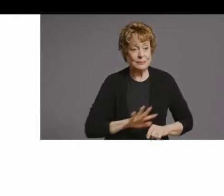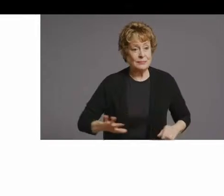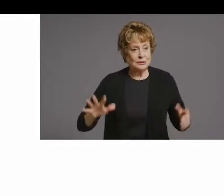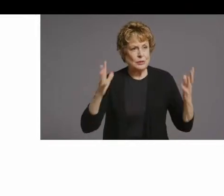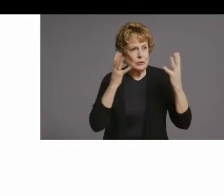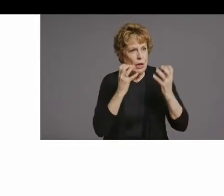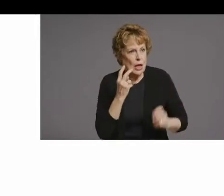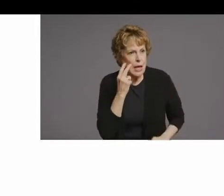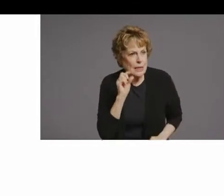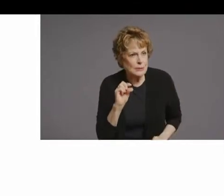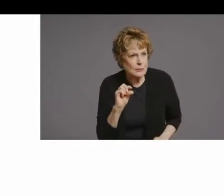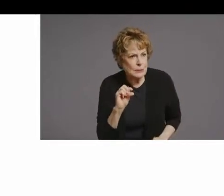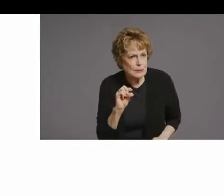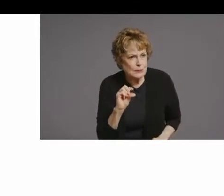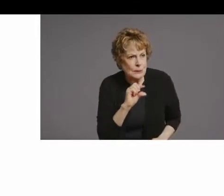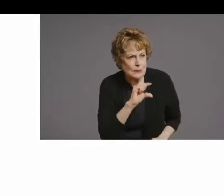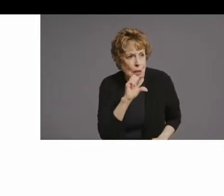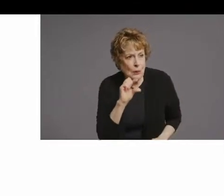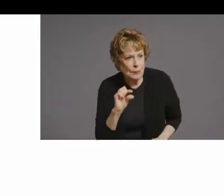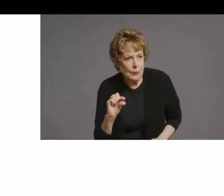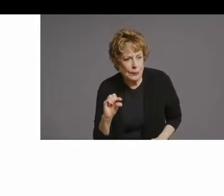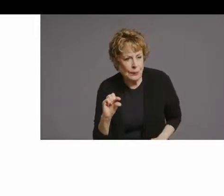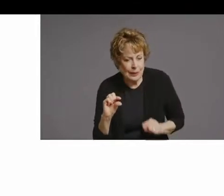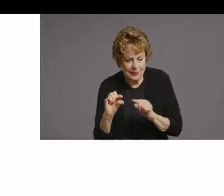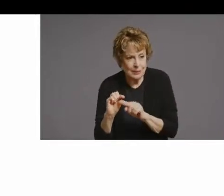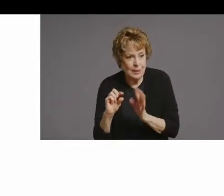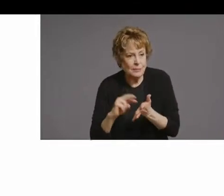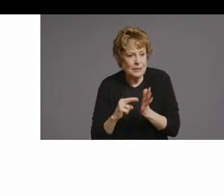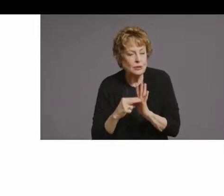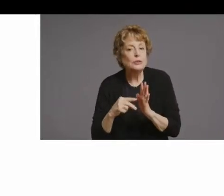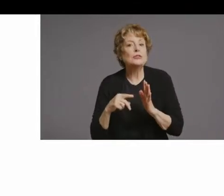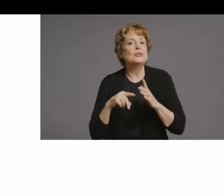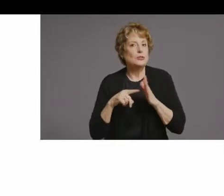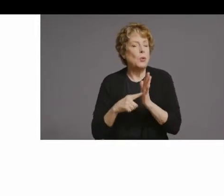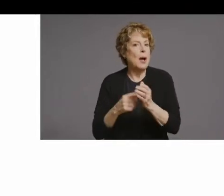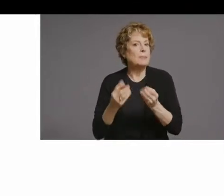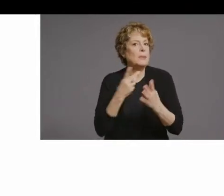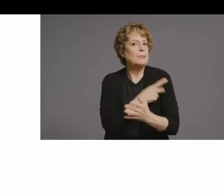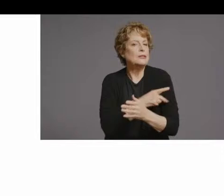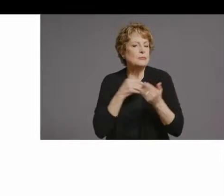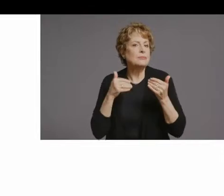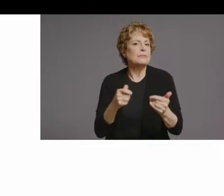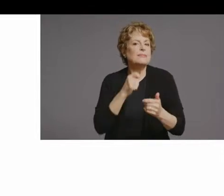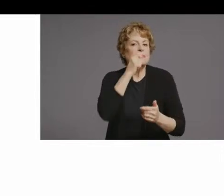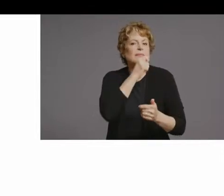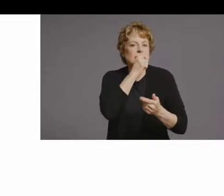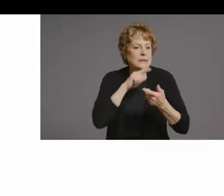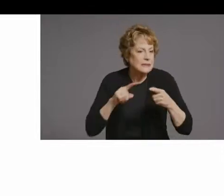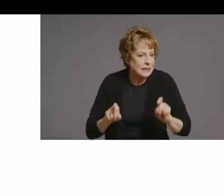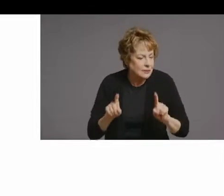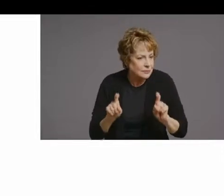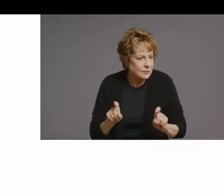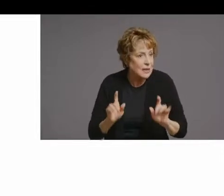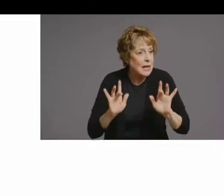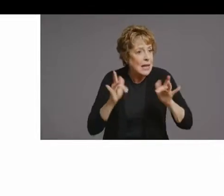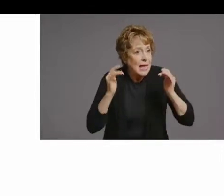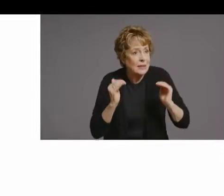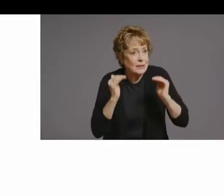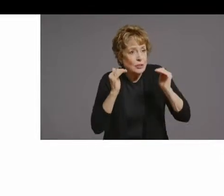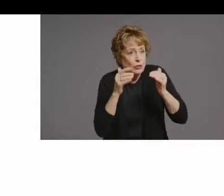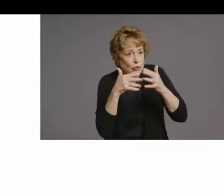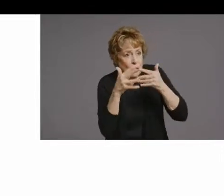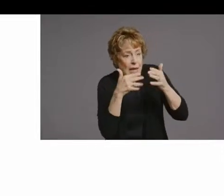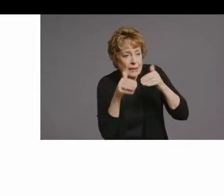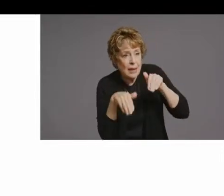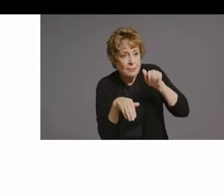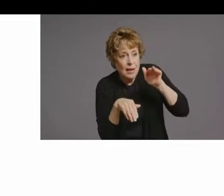that are getting tested. And then the gray bars are those tests that are being done in patients that have already been tested previously. And you can see that